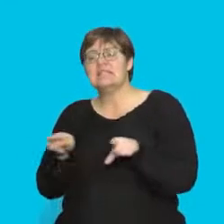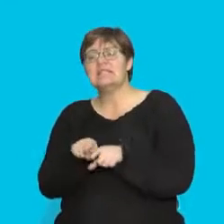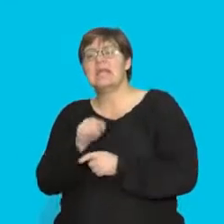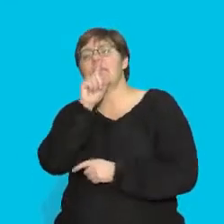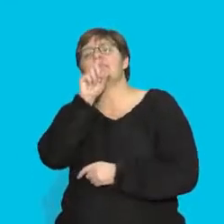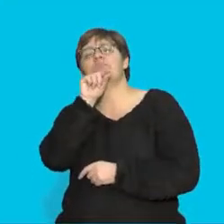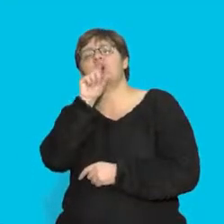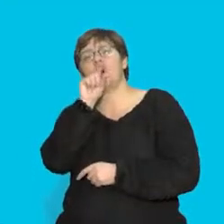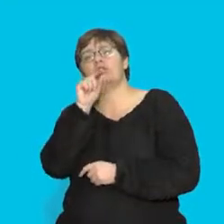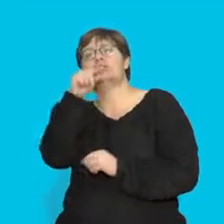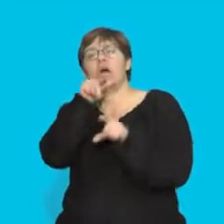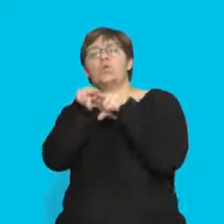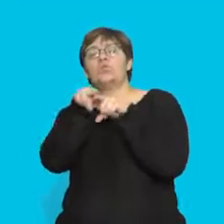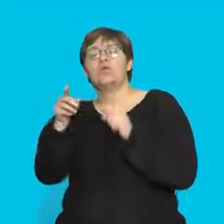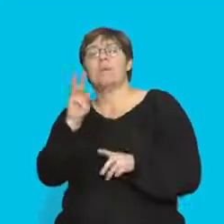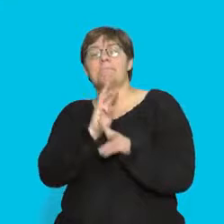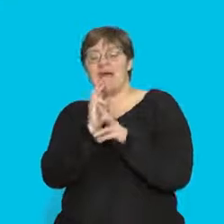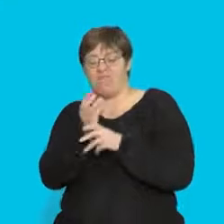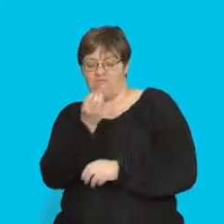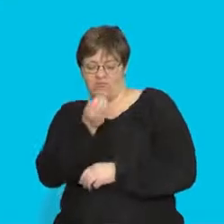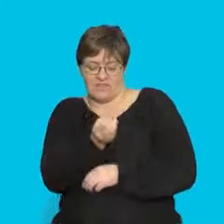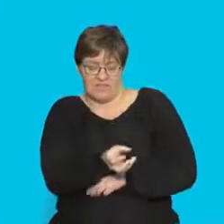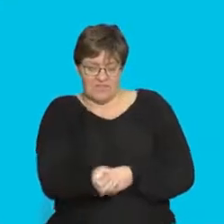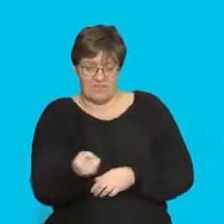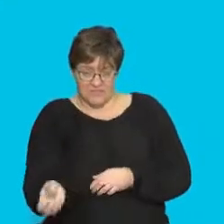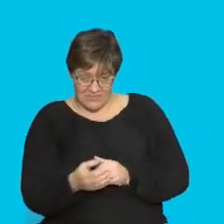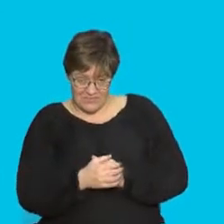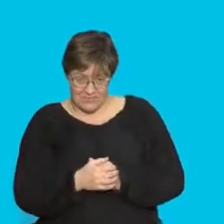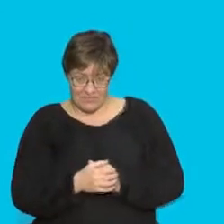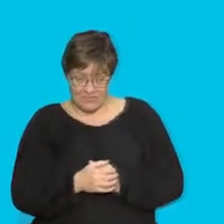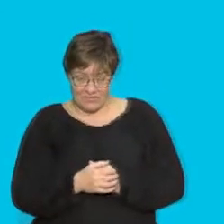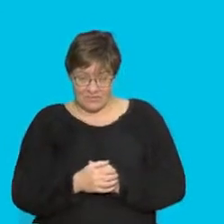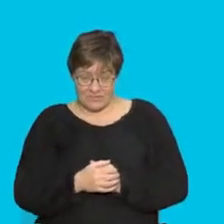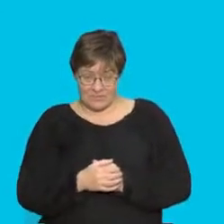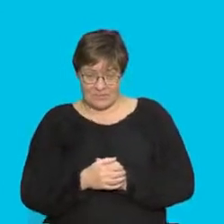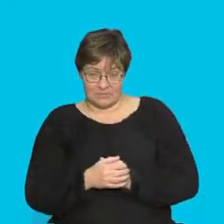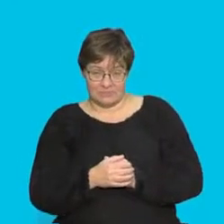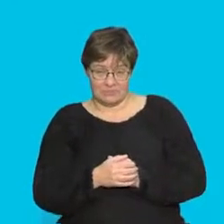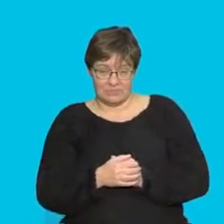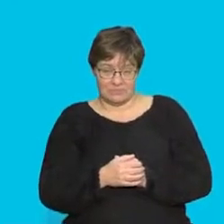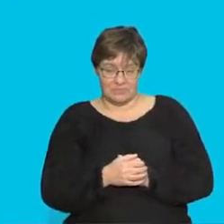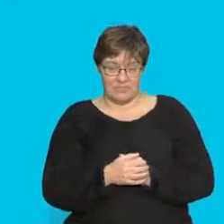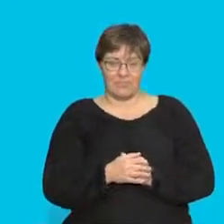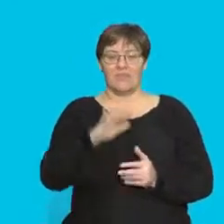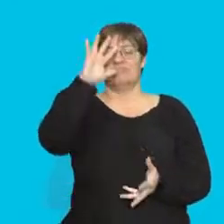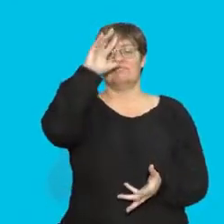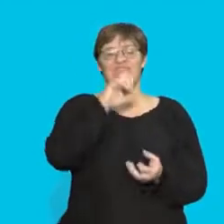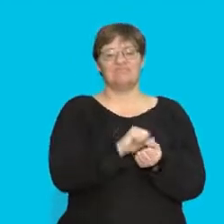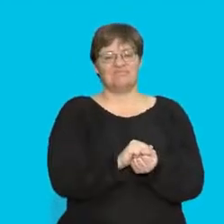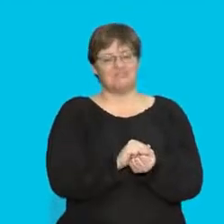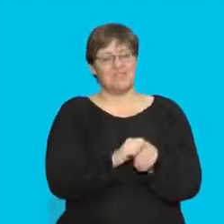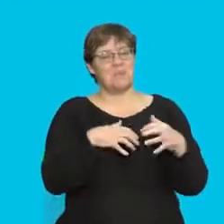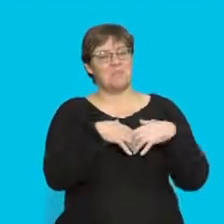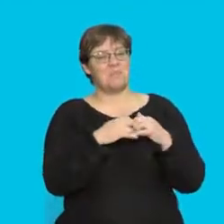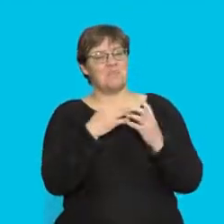same chicks in competition with each other, same species, for food. I've put